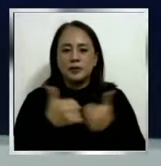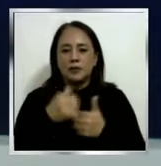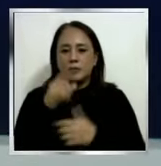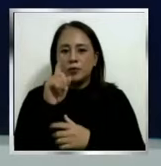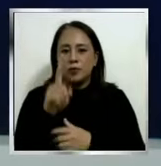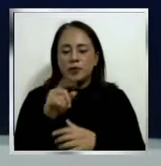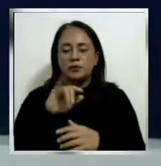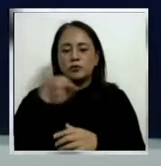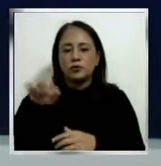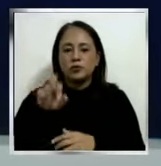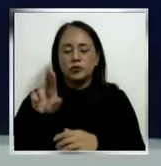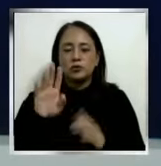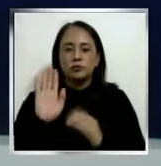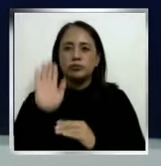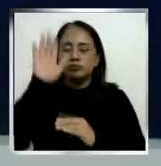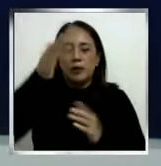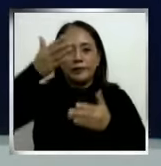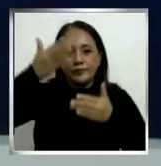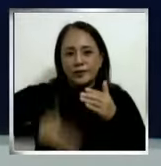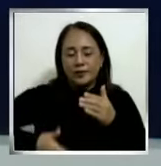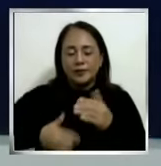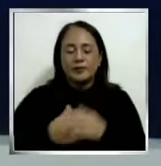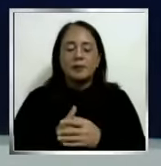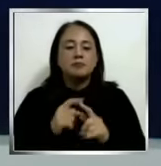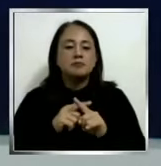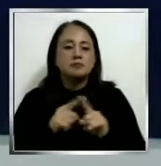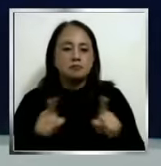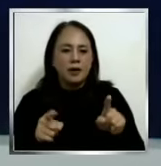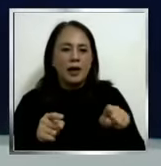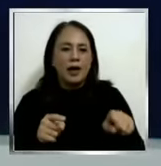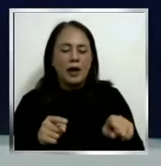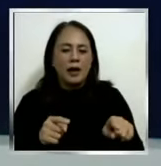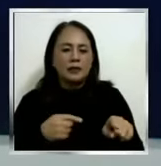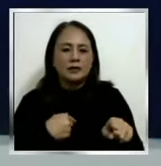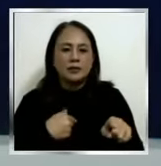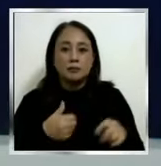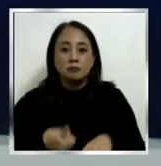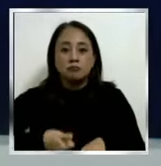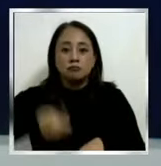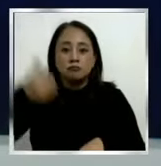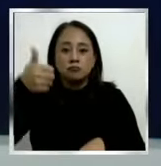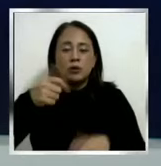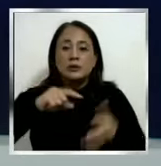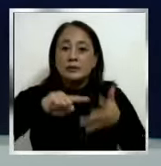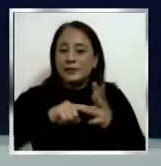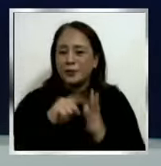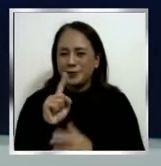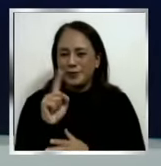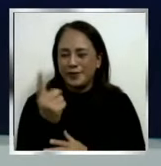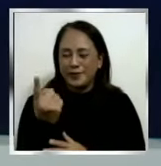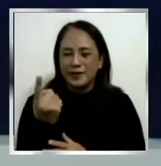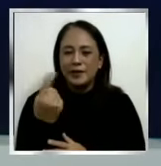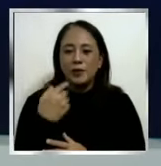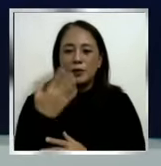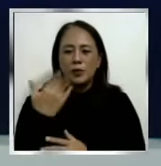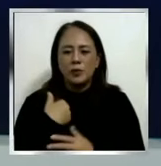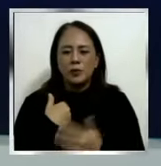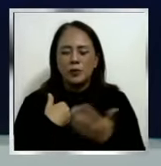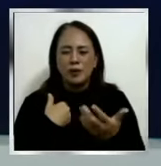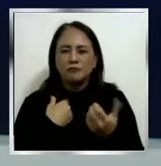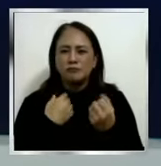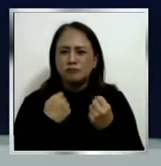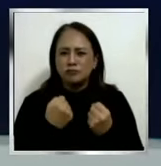Basketball Finals. Pero ang kanilang comeback victory, umpisa pa lang ng mainit na best of three